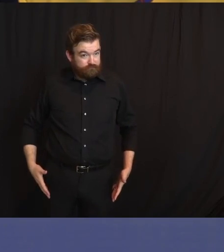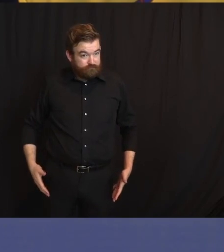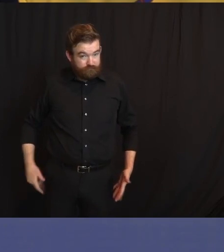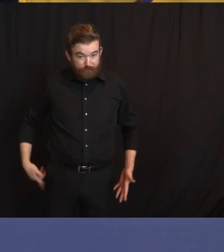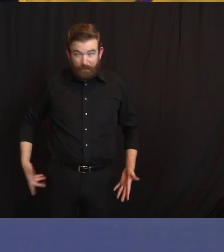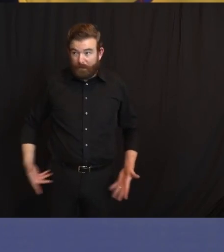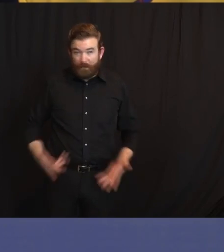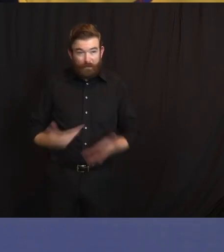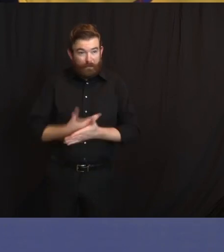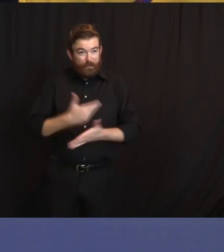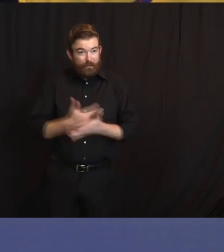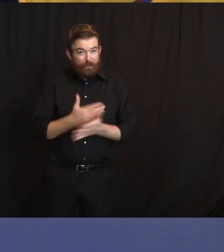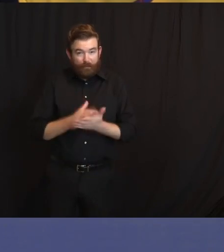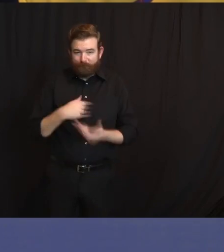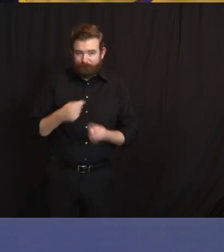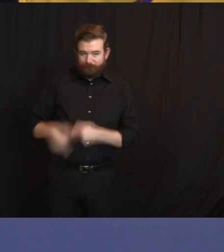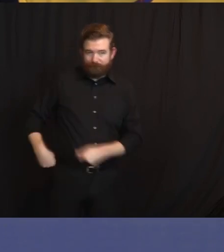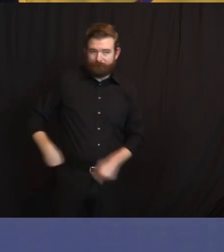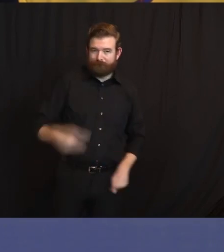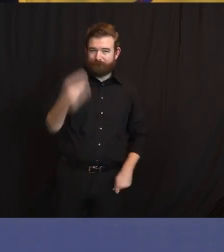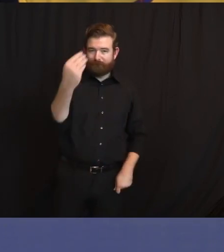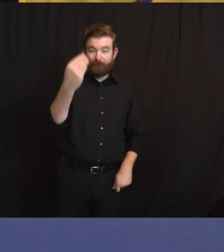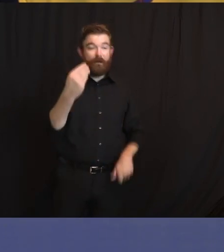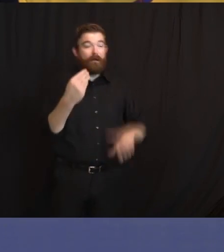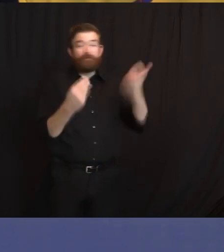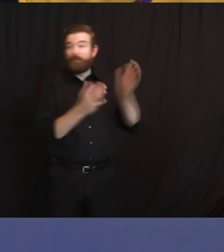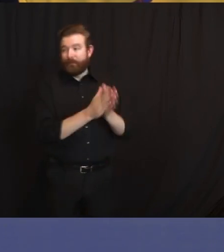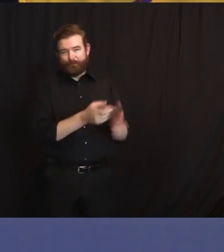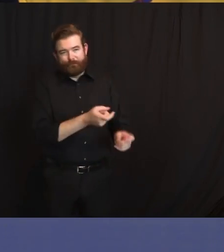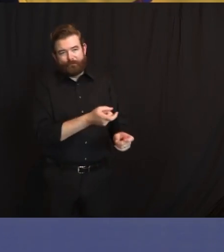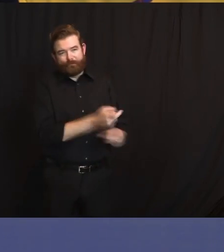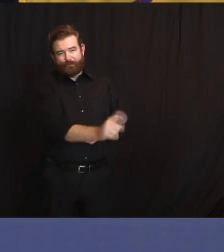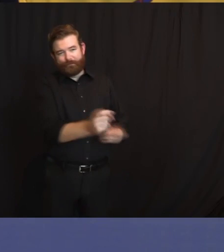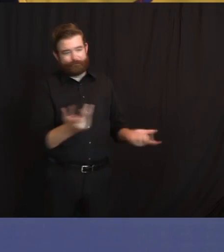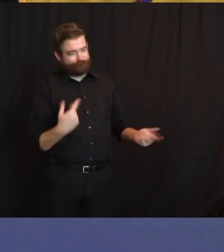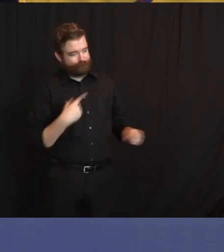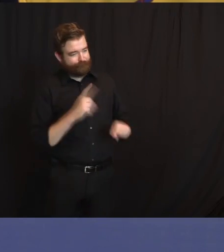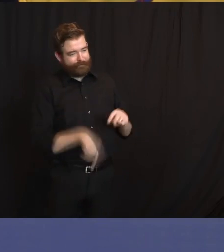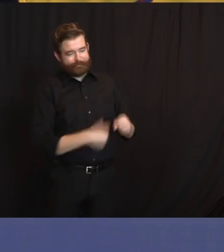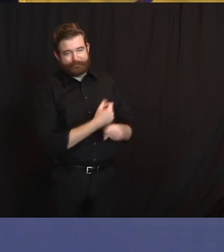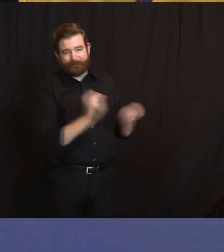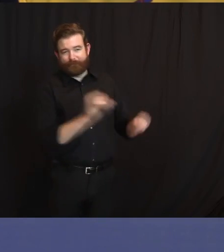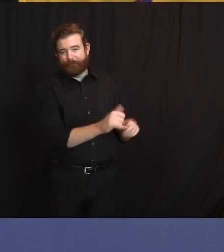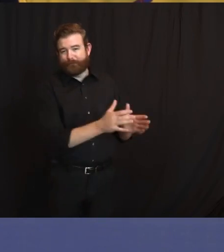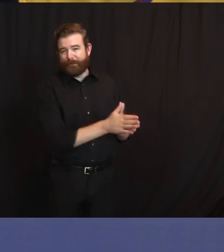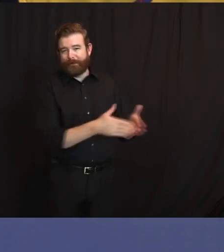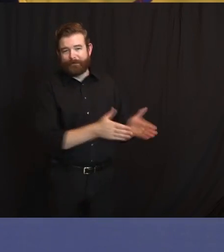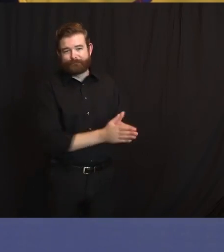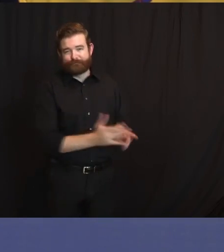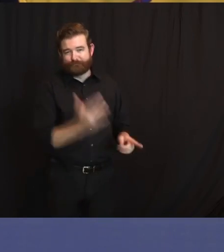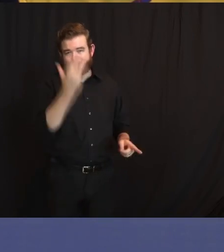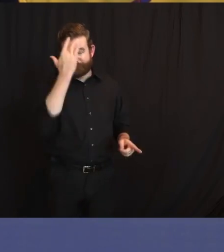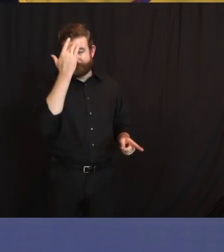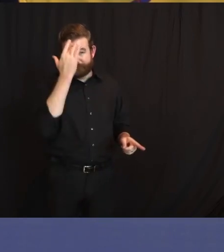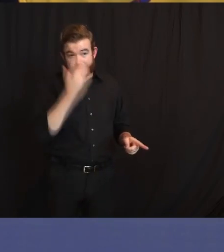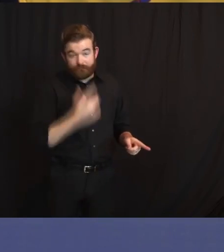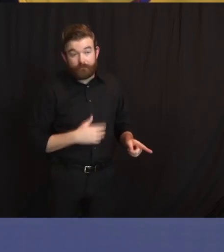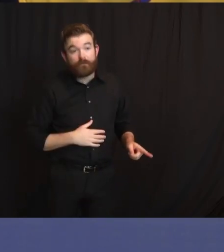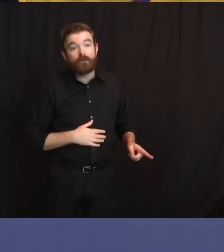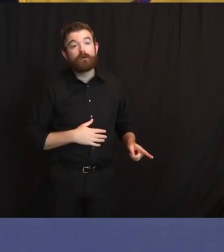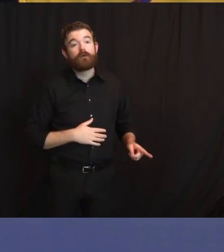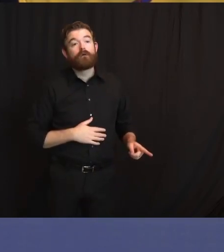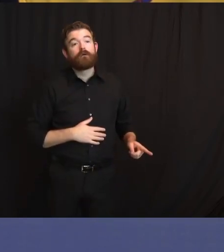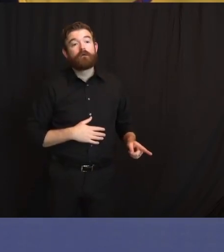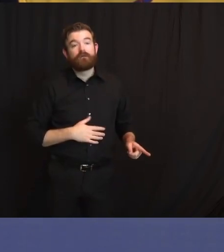today. I tried to salvage my wallet over the weekend. It was not salvageable. But here's where I've got a thick skin, or you wouldn't be,